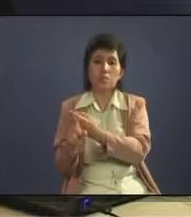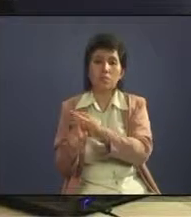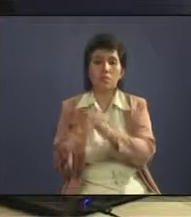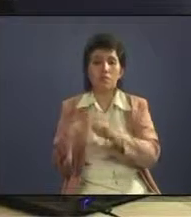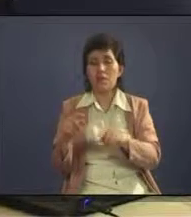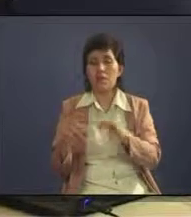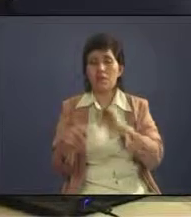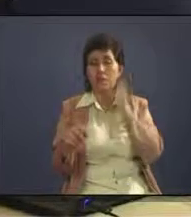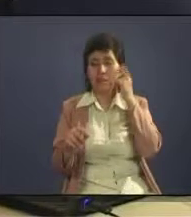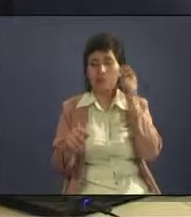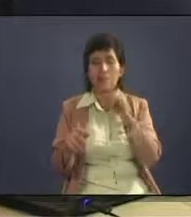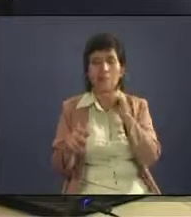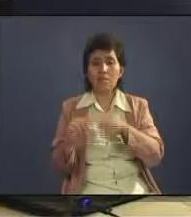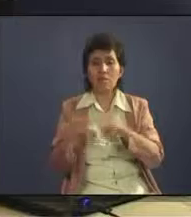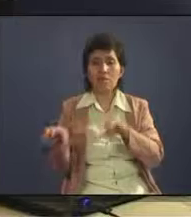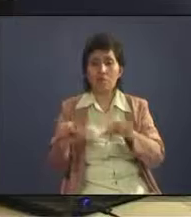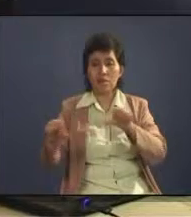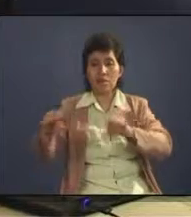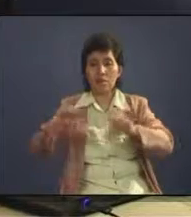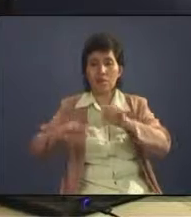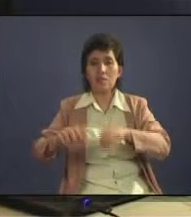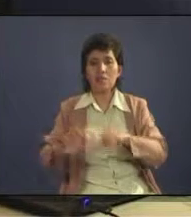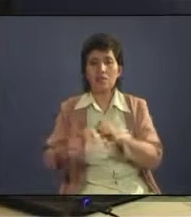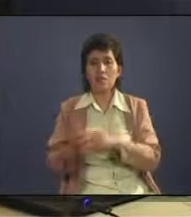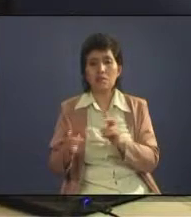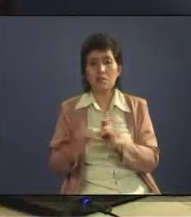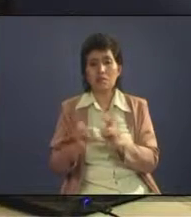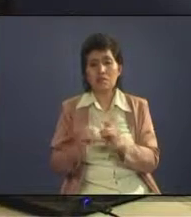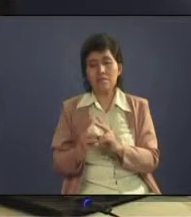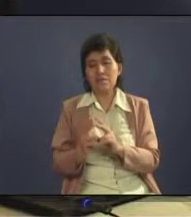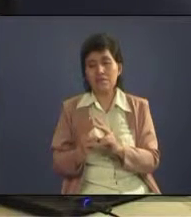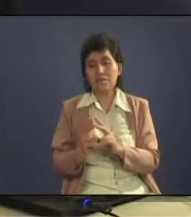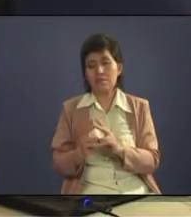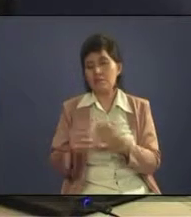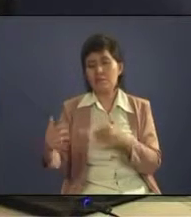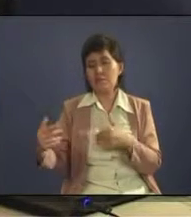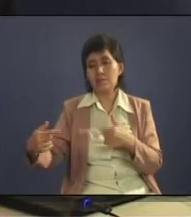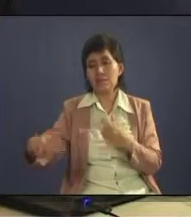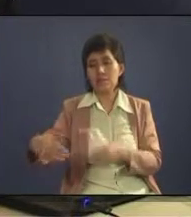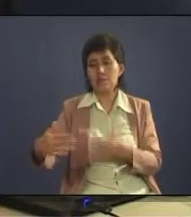cannot do that experiment because it's against the code of ethics, yeah?